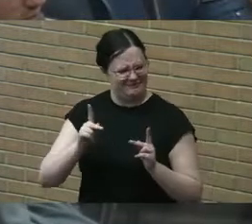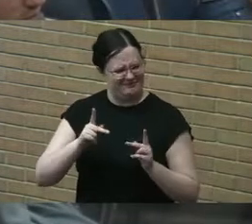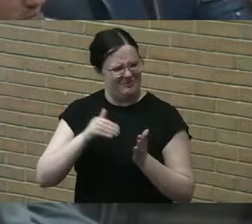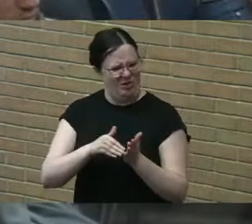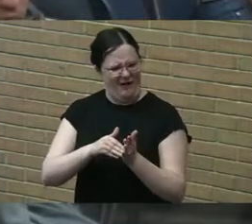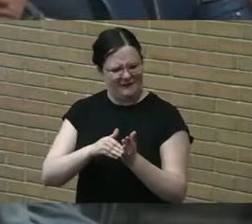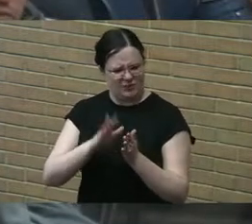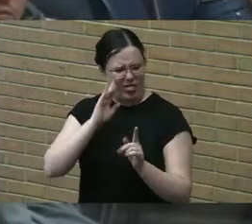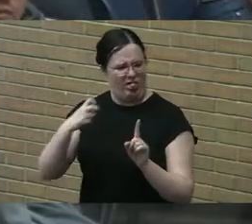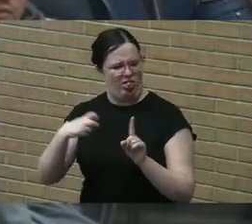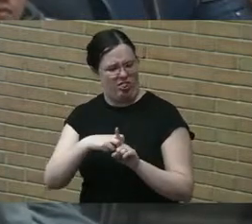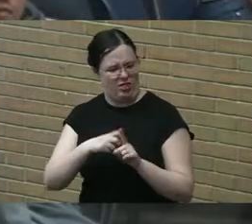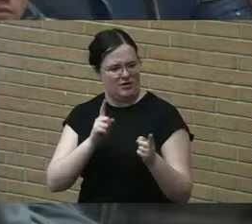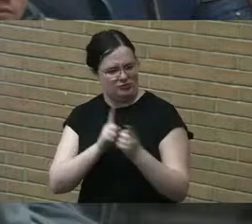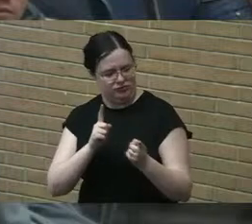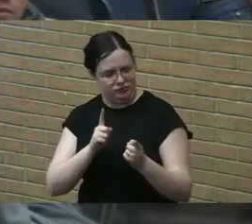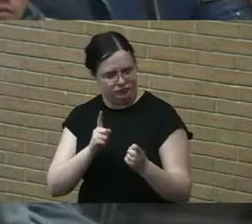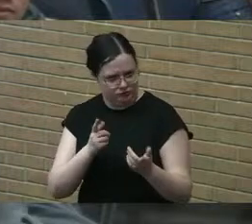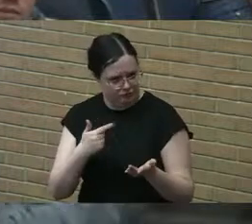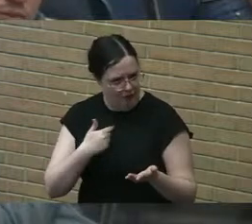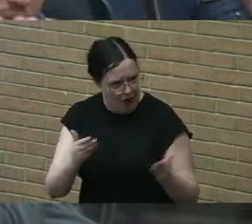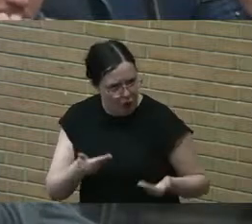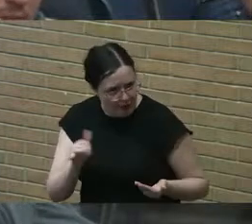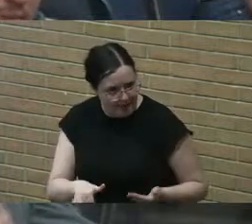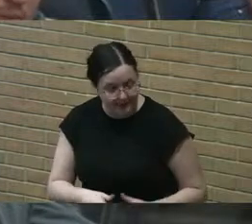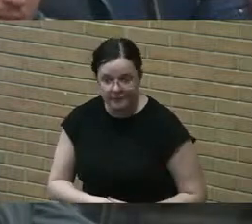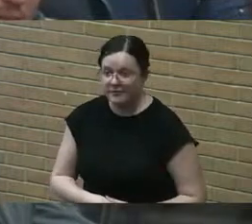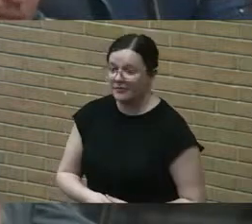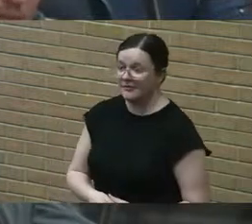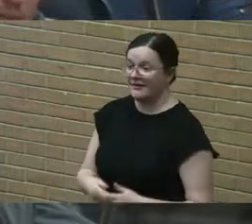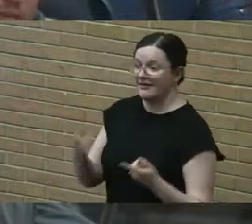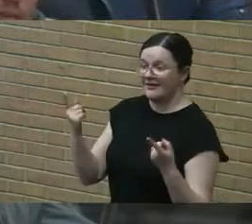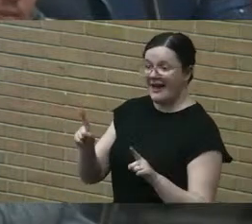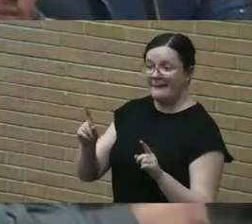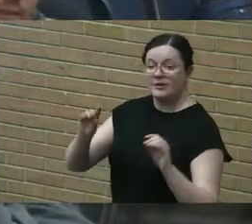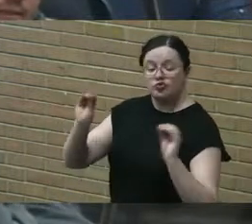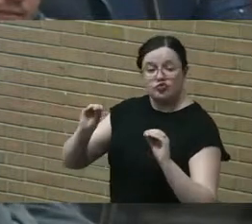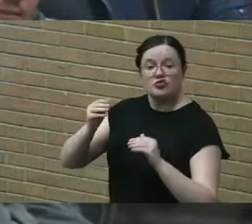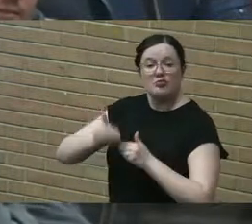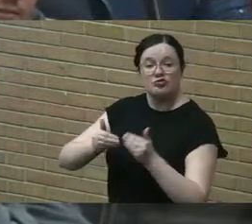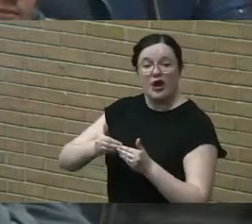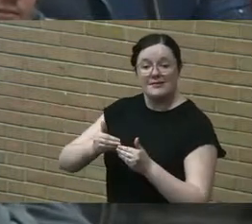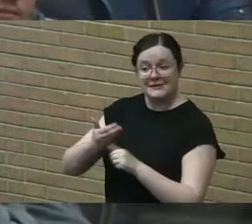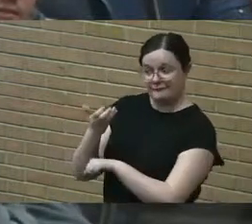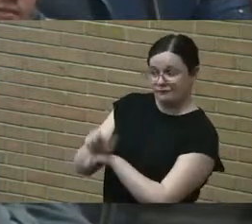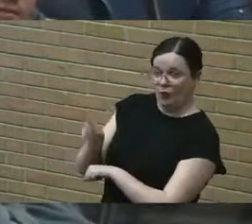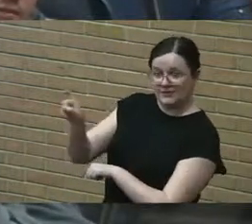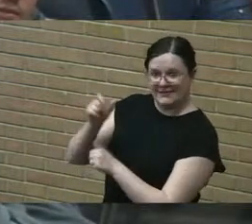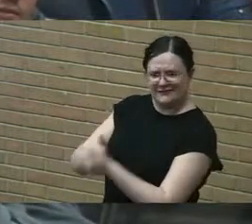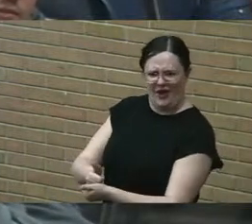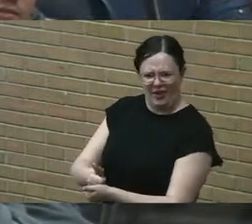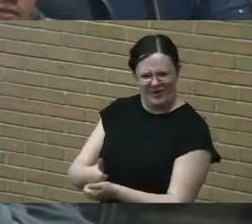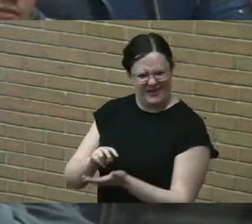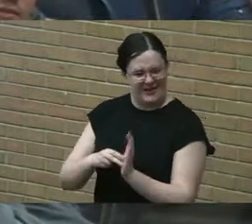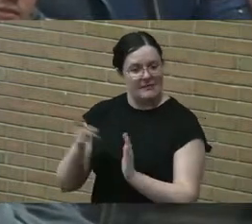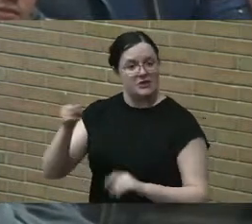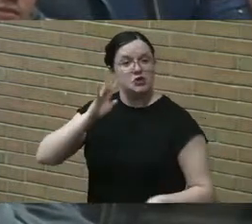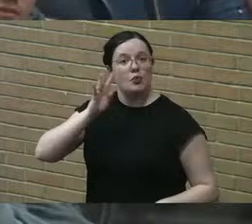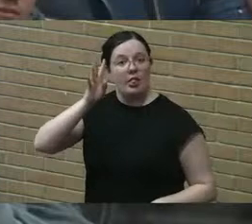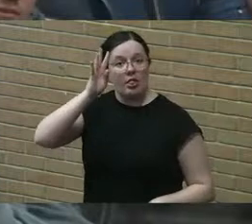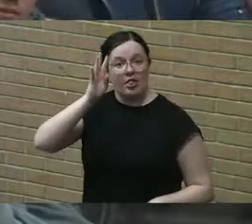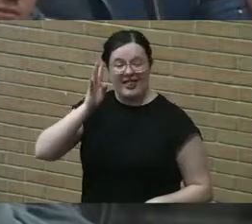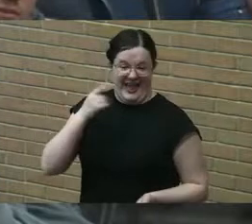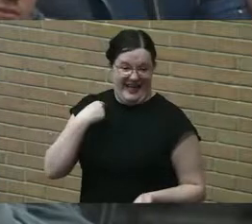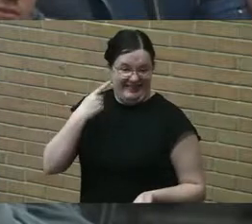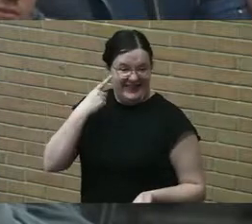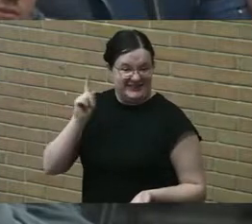the absence of a process you're forced to follow, I think you're impelled upon to create the process you will use, and we'd like